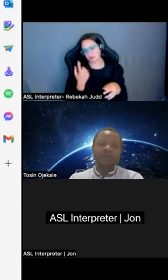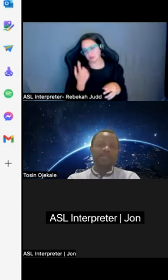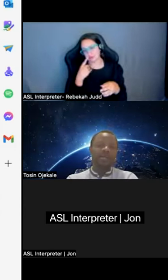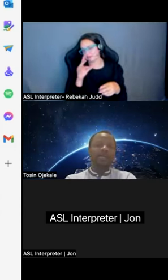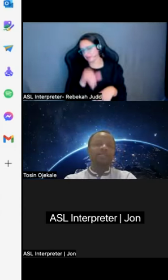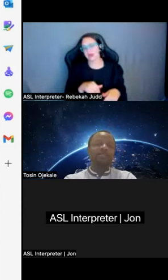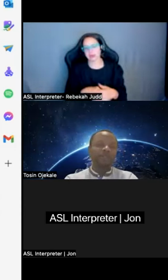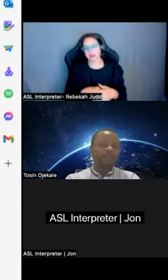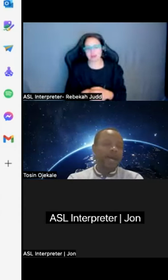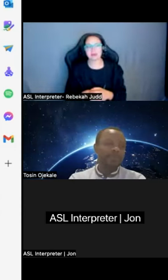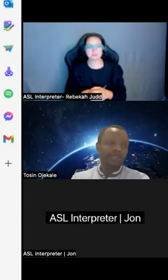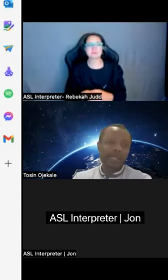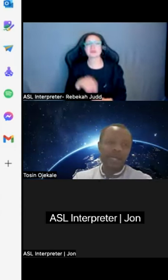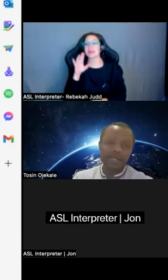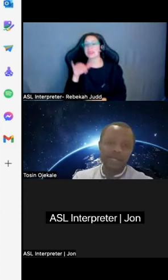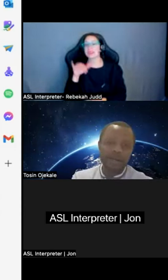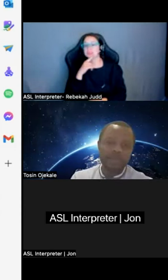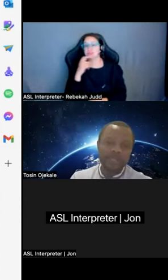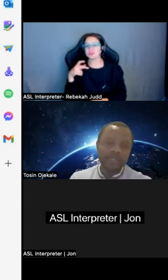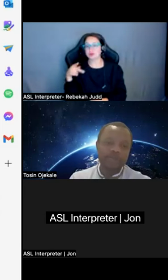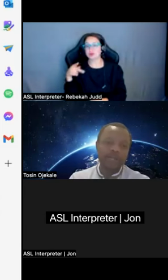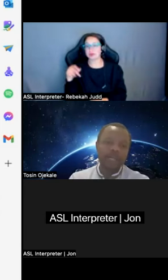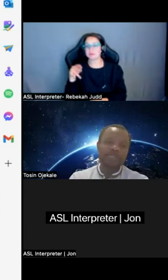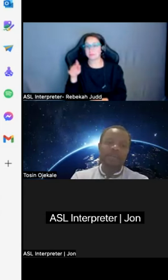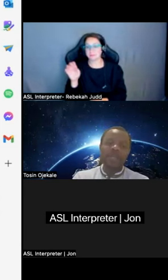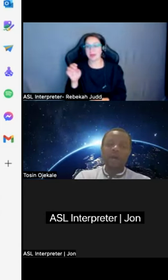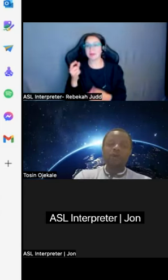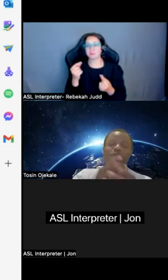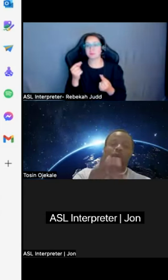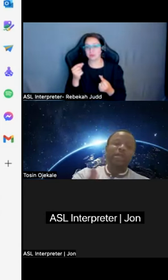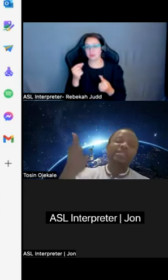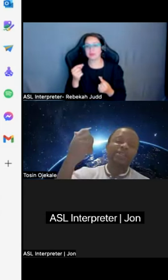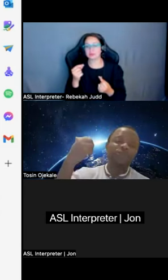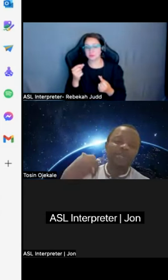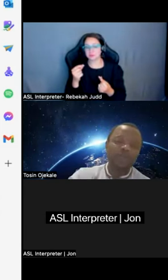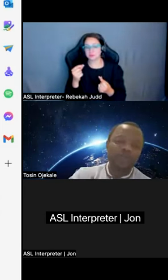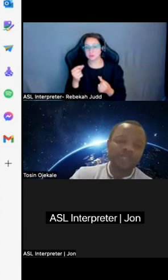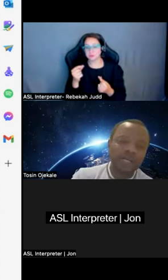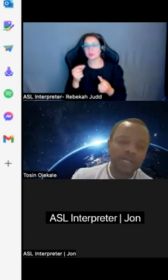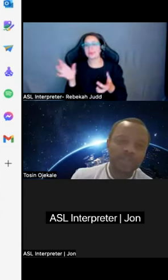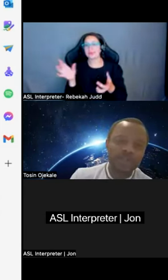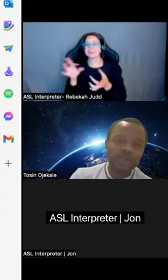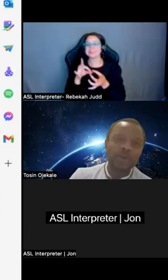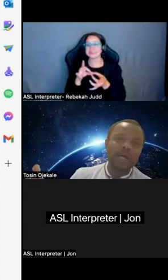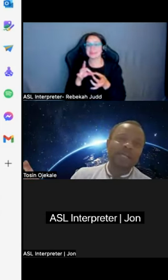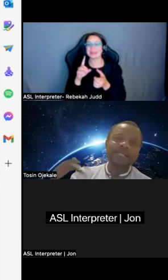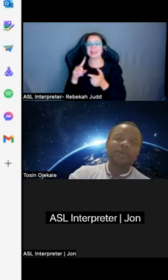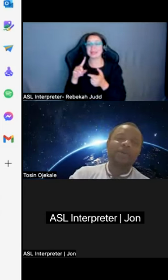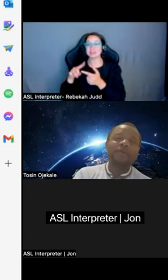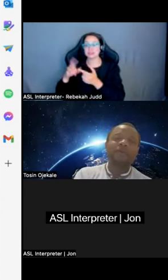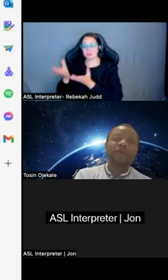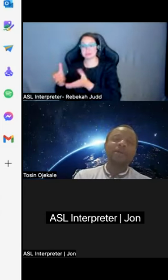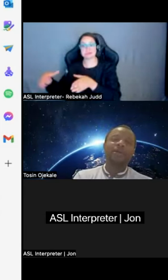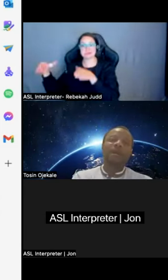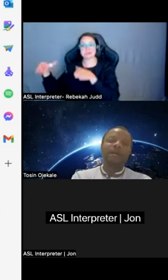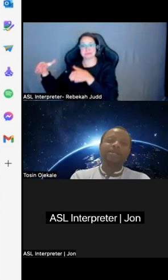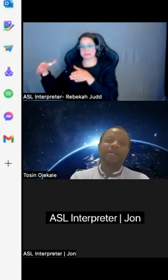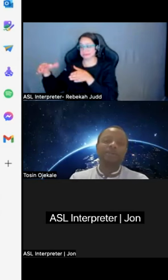of this dry pipes sprinkler system. They are also connected to a source to get all of